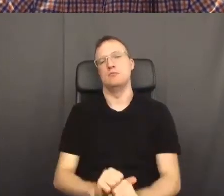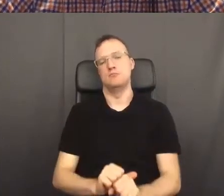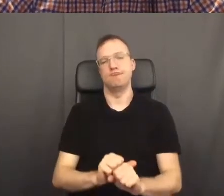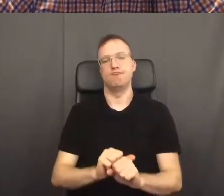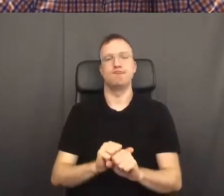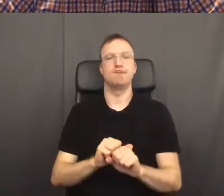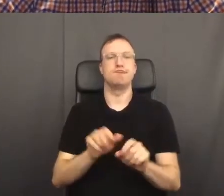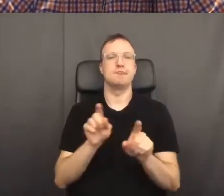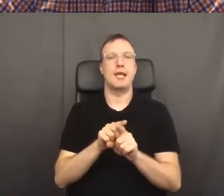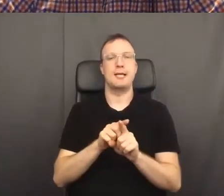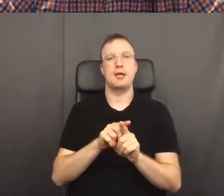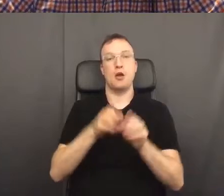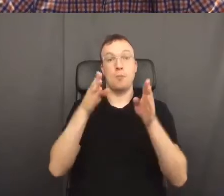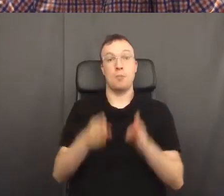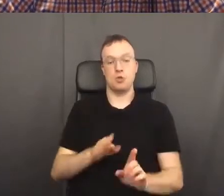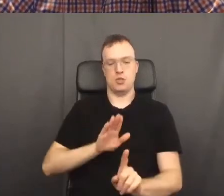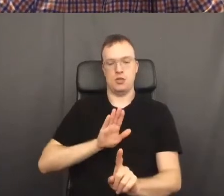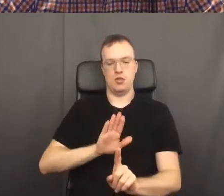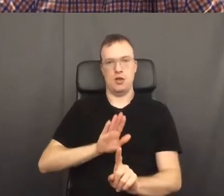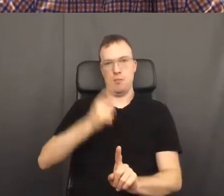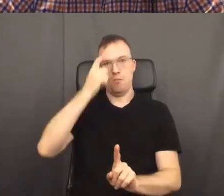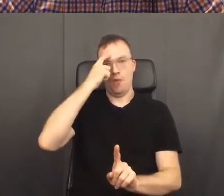into people's mind.